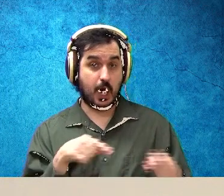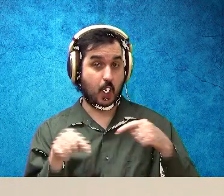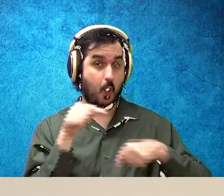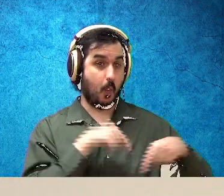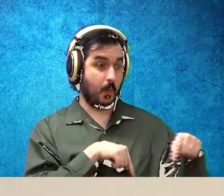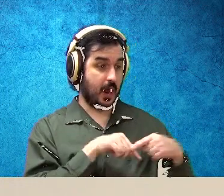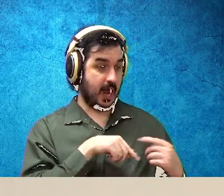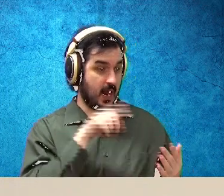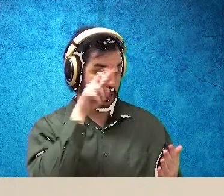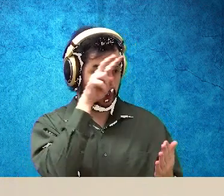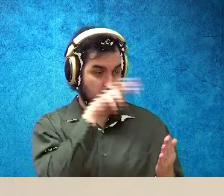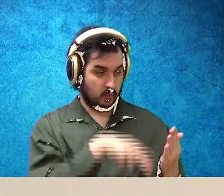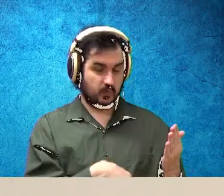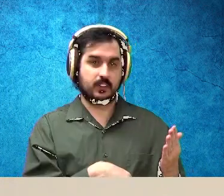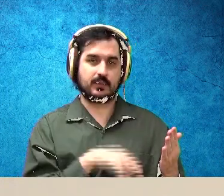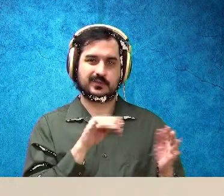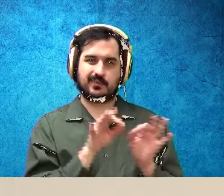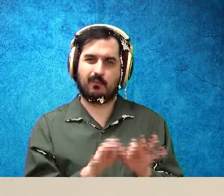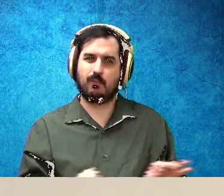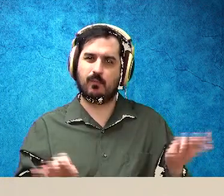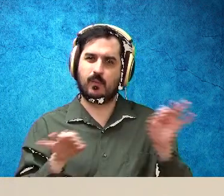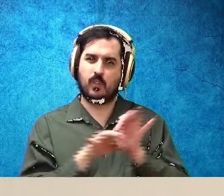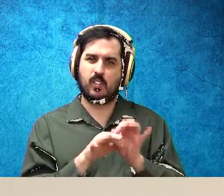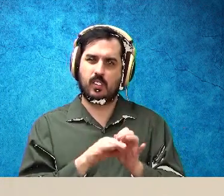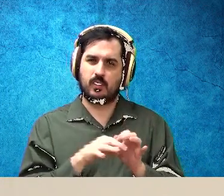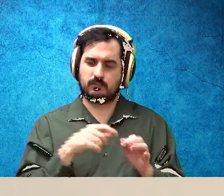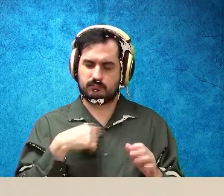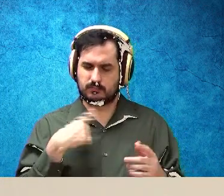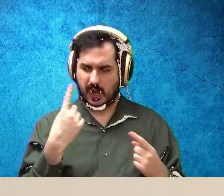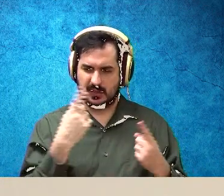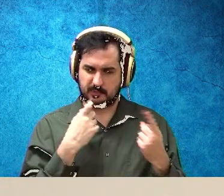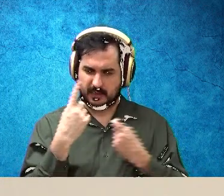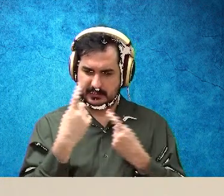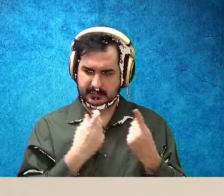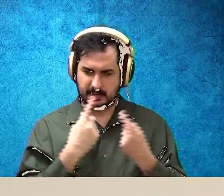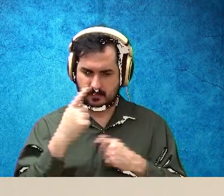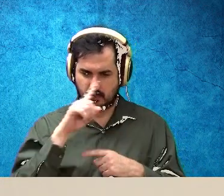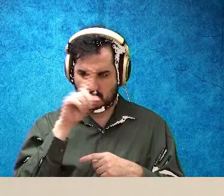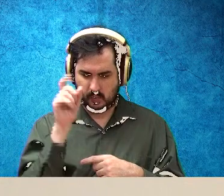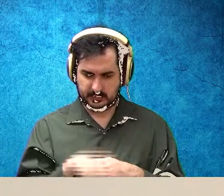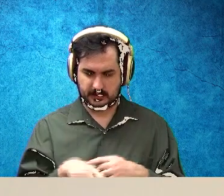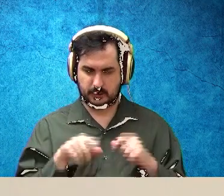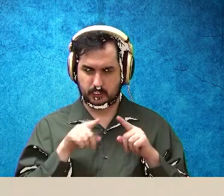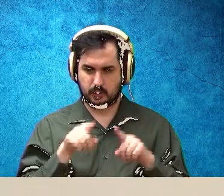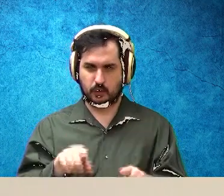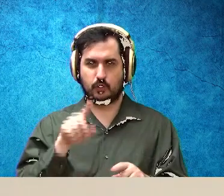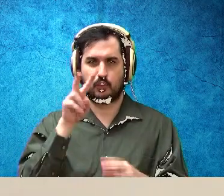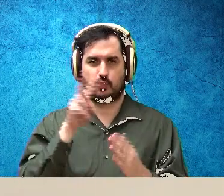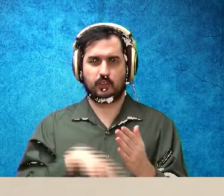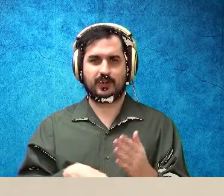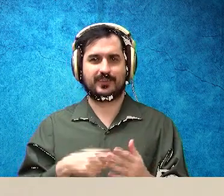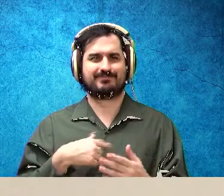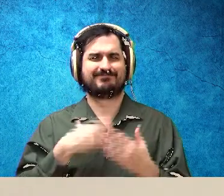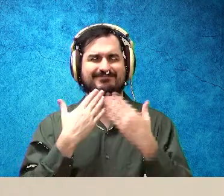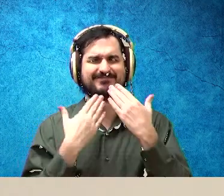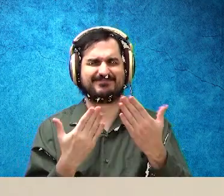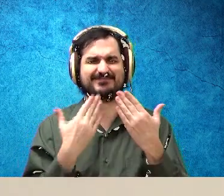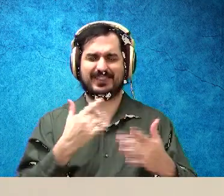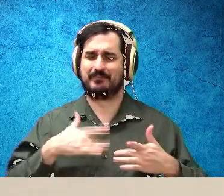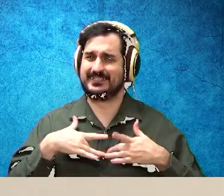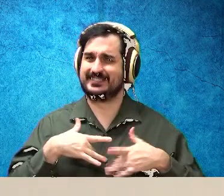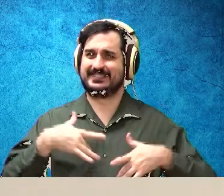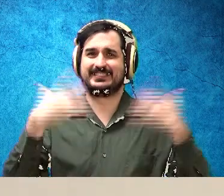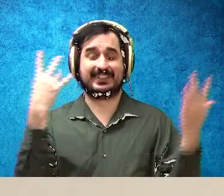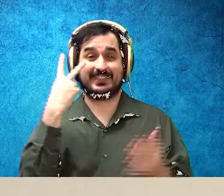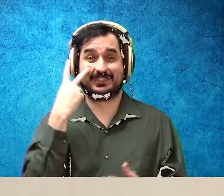Always ask yourself questions as you're reading. Okay? Thank you. And I'm so excited and I cannot wait to see y'all next Thursday.